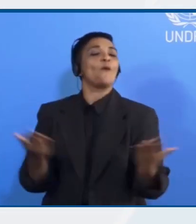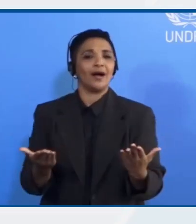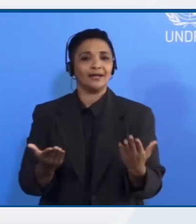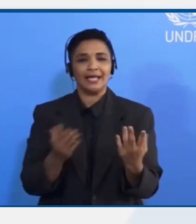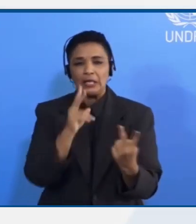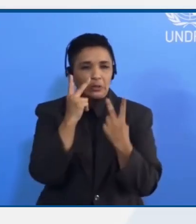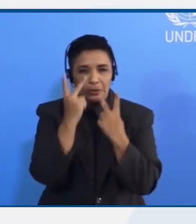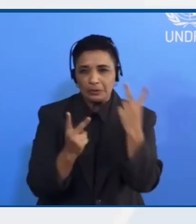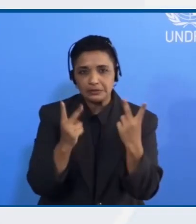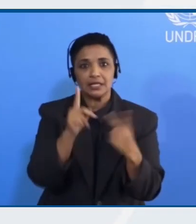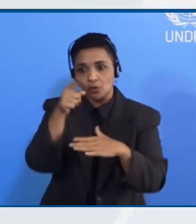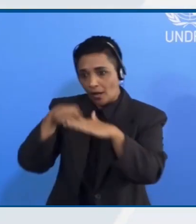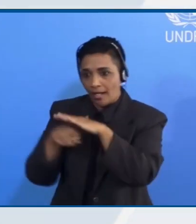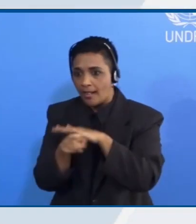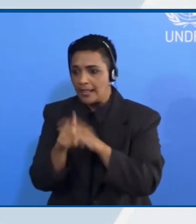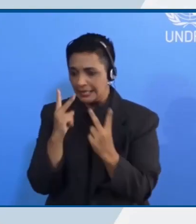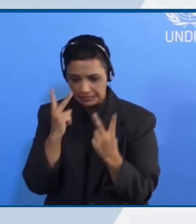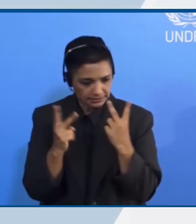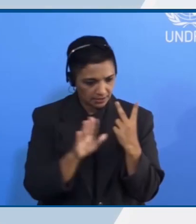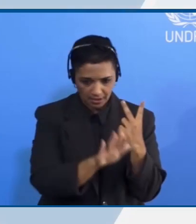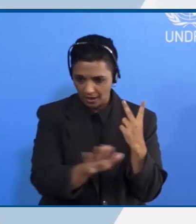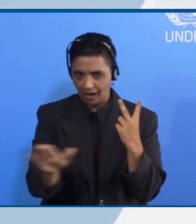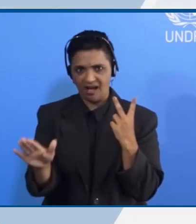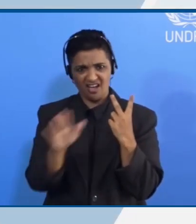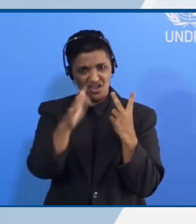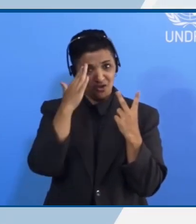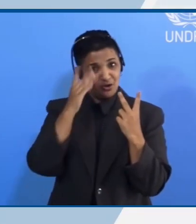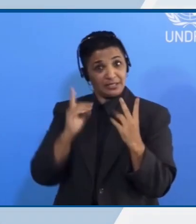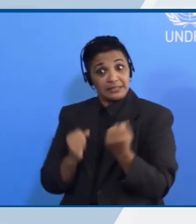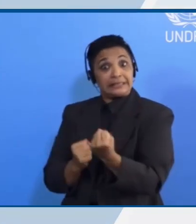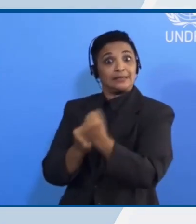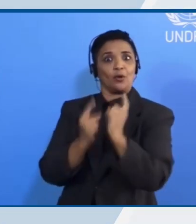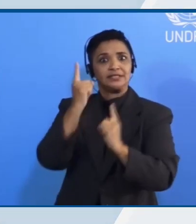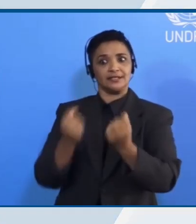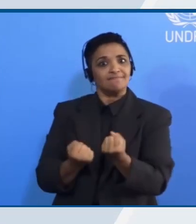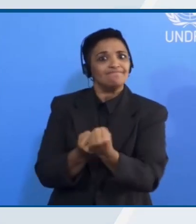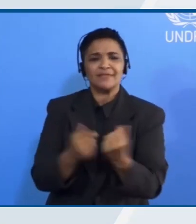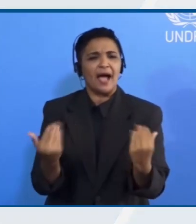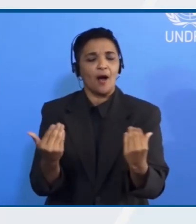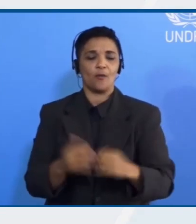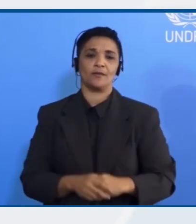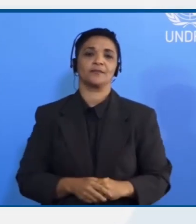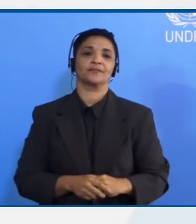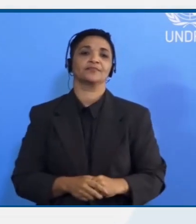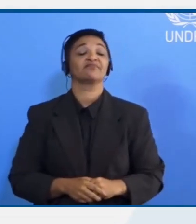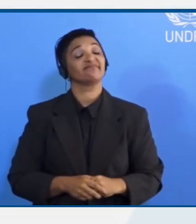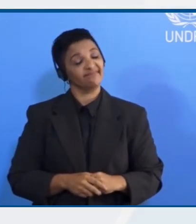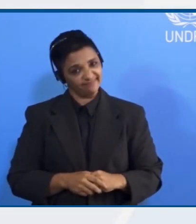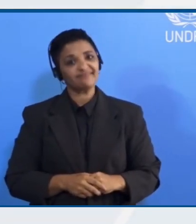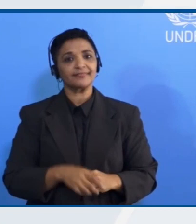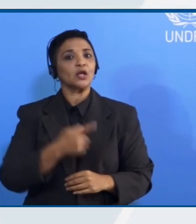look like when you really go to the ground and you try, to support a city to make all these happen? Yeah, we did have an